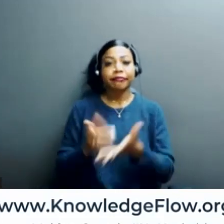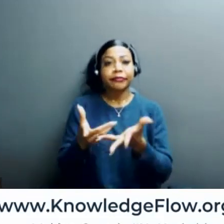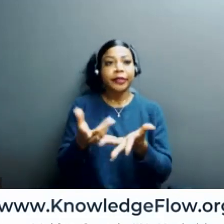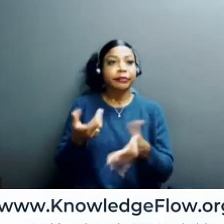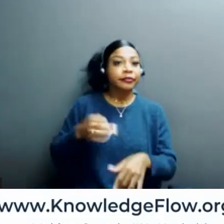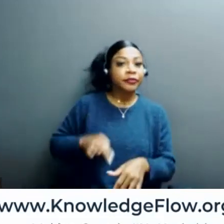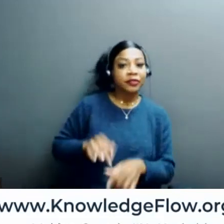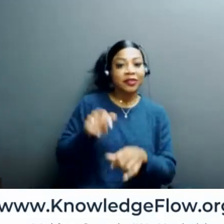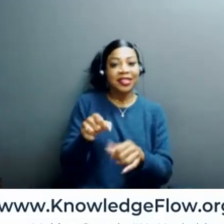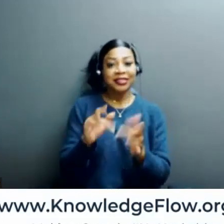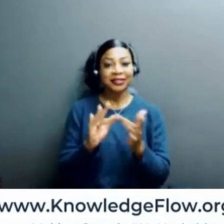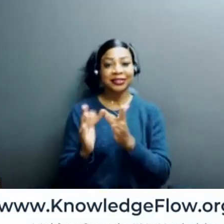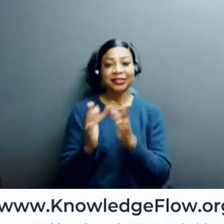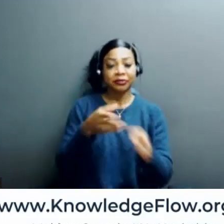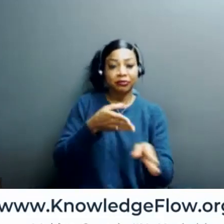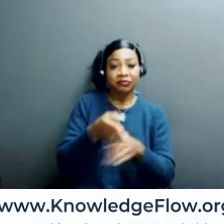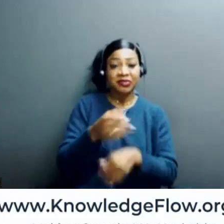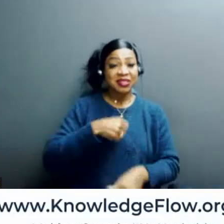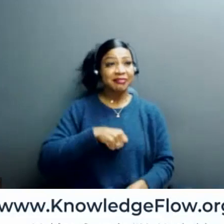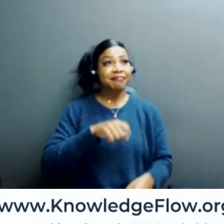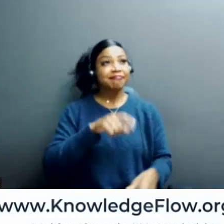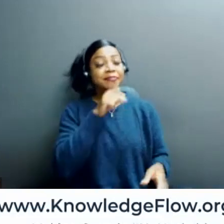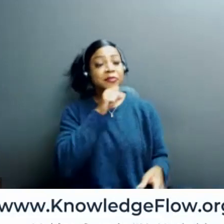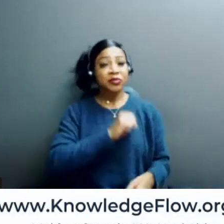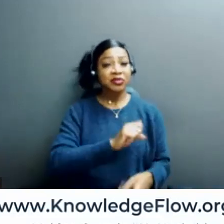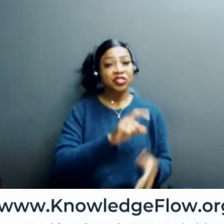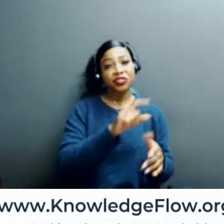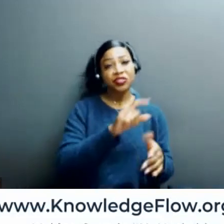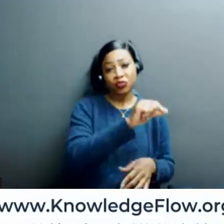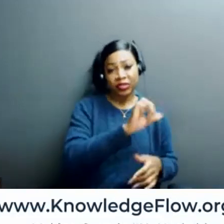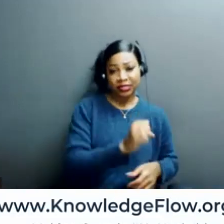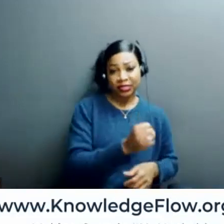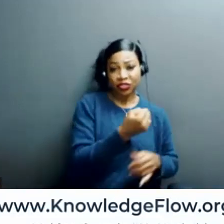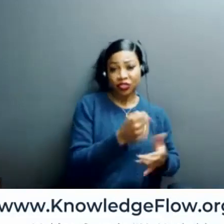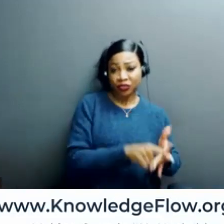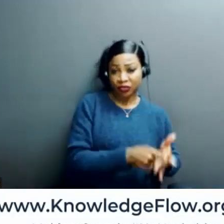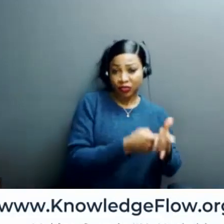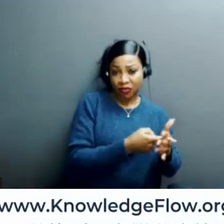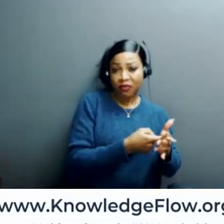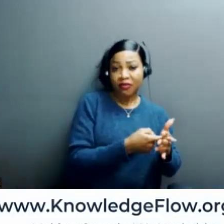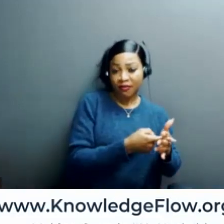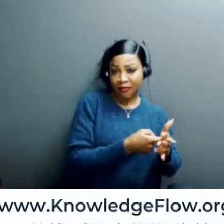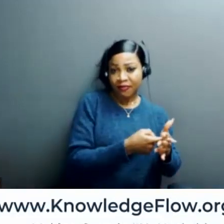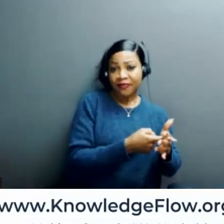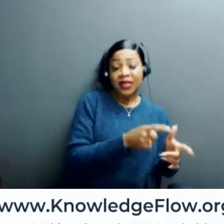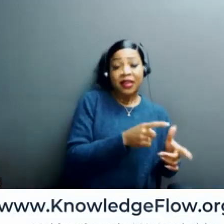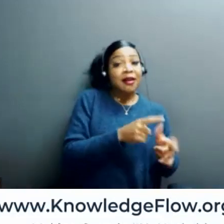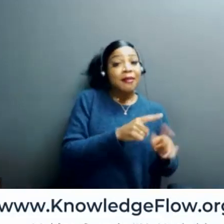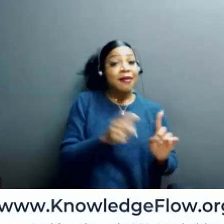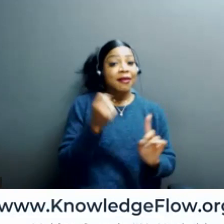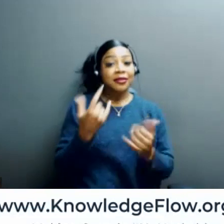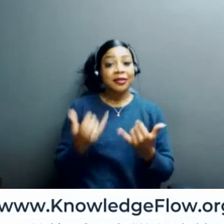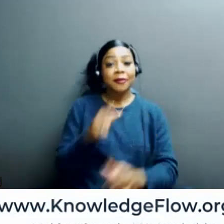for myself I'm in my 50s I started when I was in my 20s this industry so I've been in the industry a long time